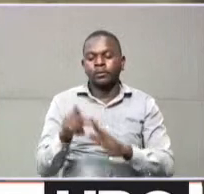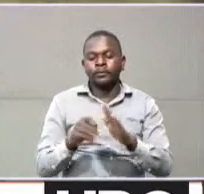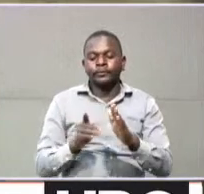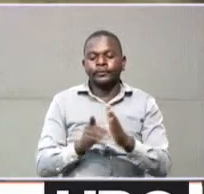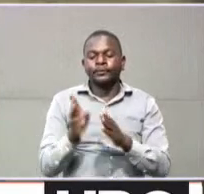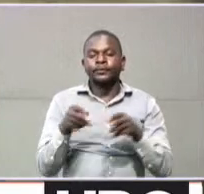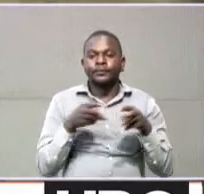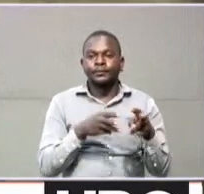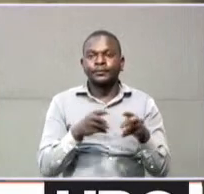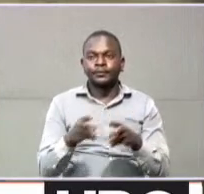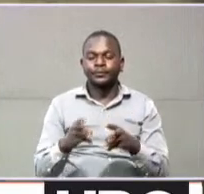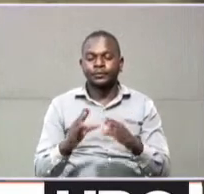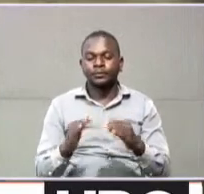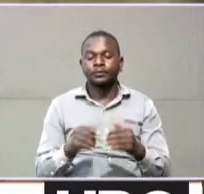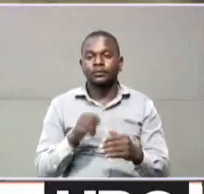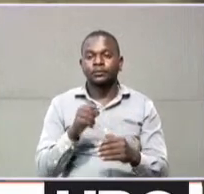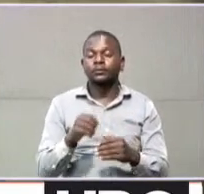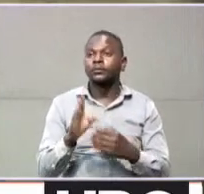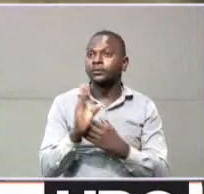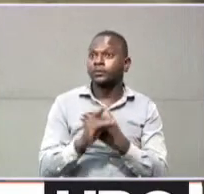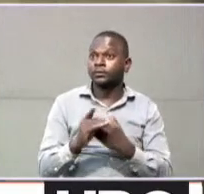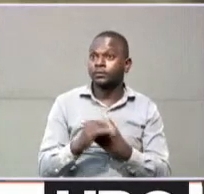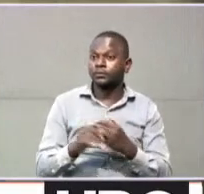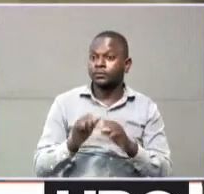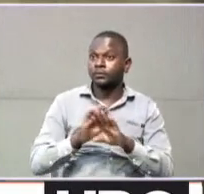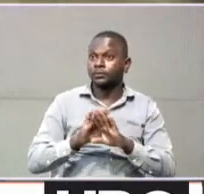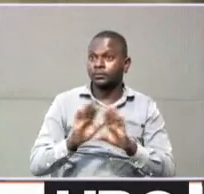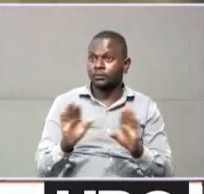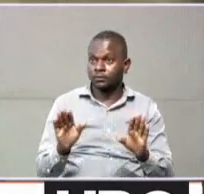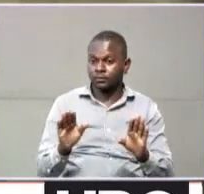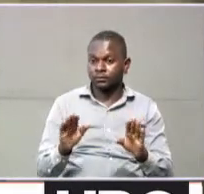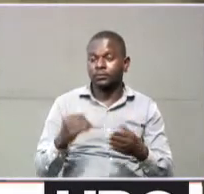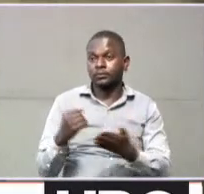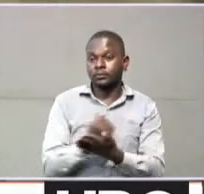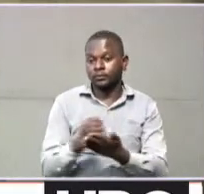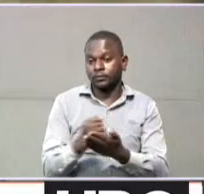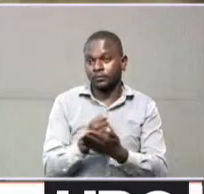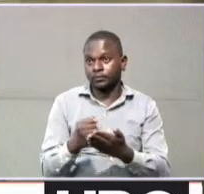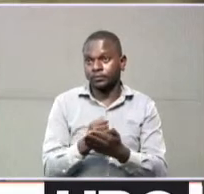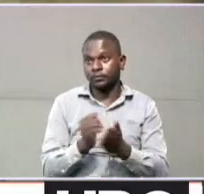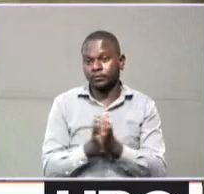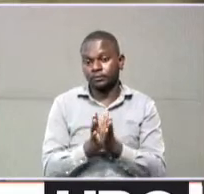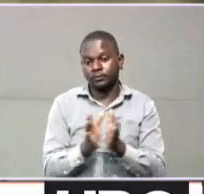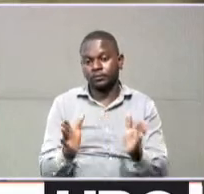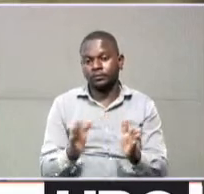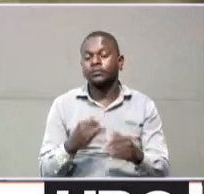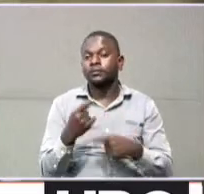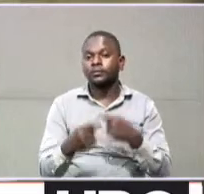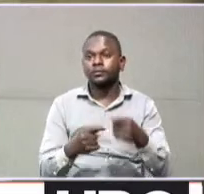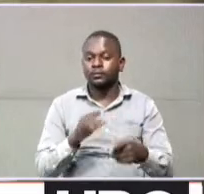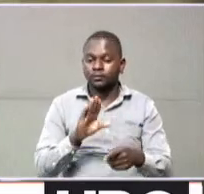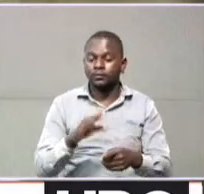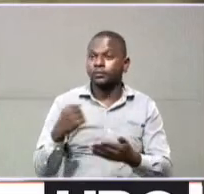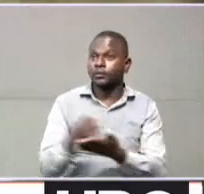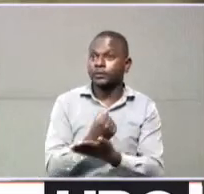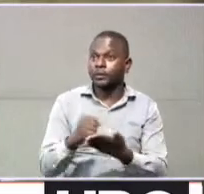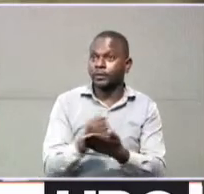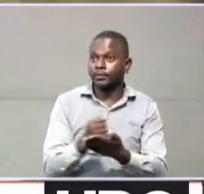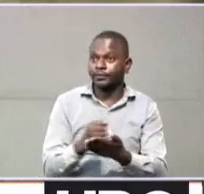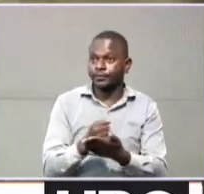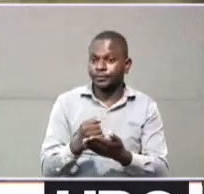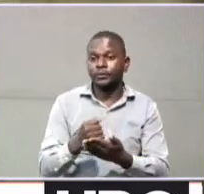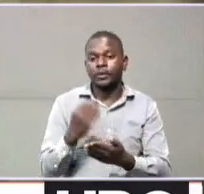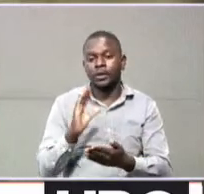model where these districts have been cleared but the auditor general of course will go on and carry their audit ours was just